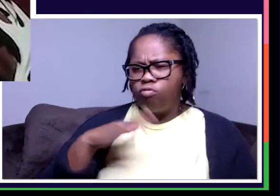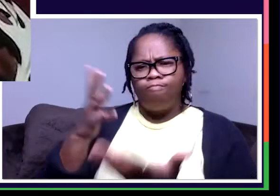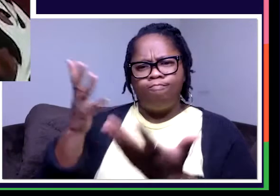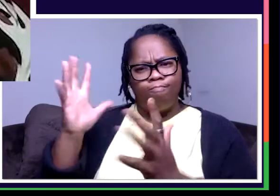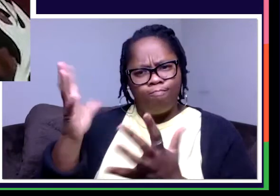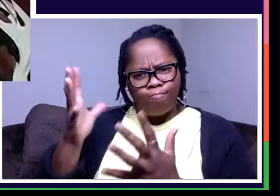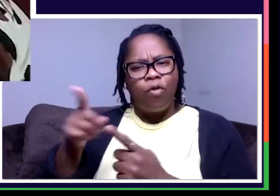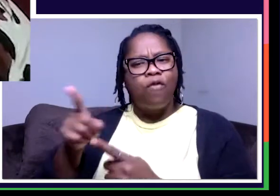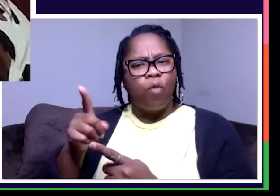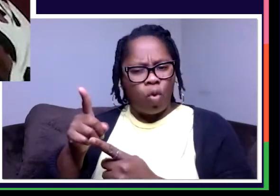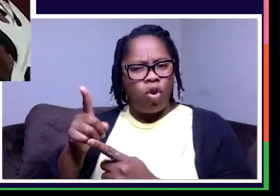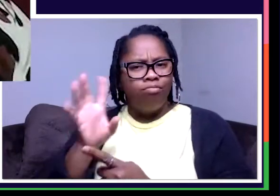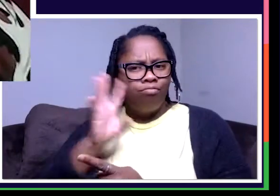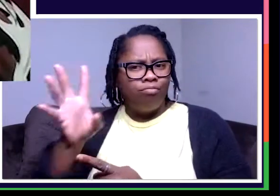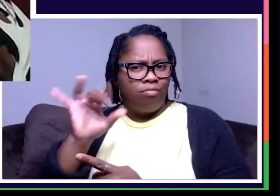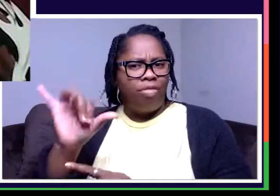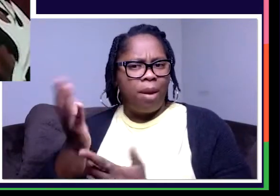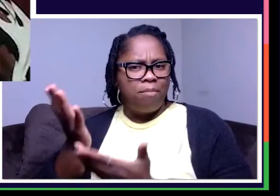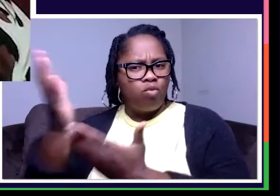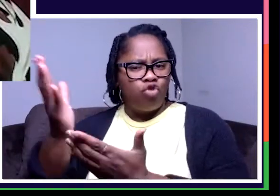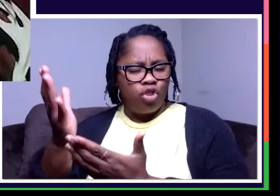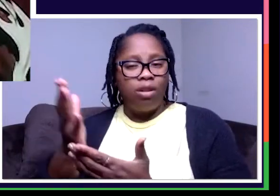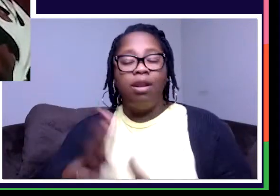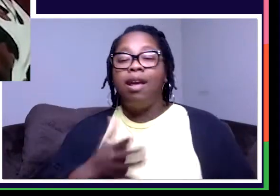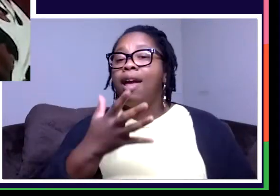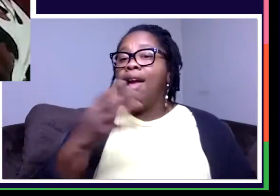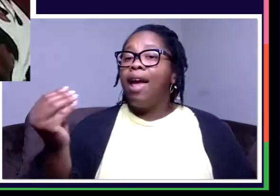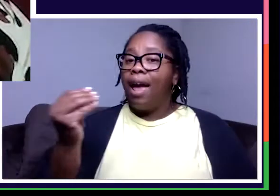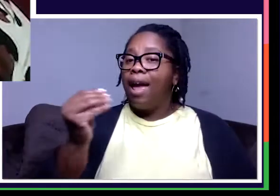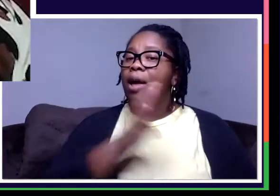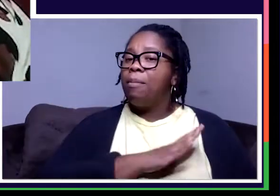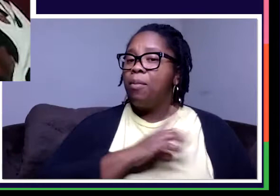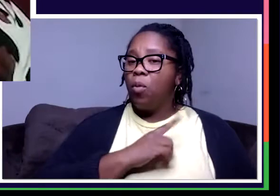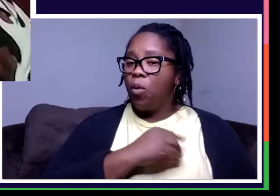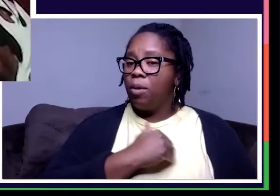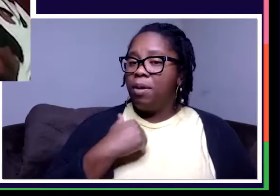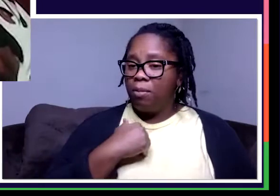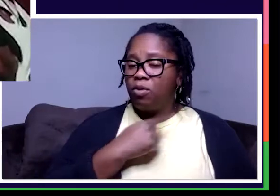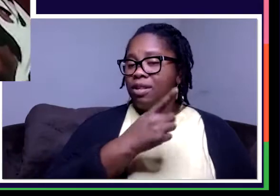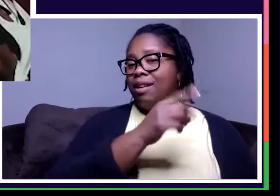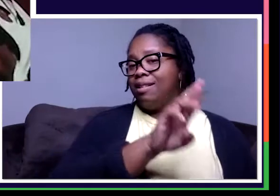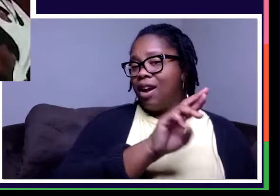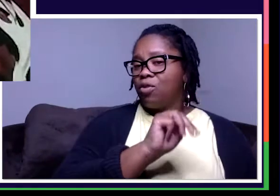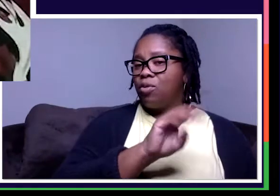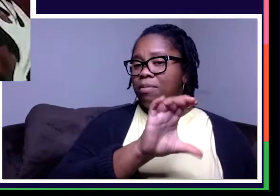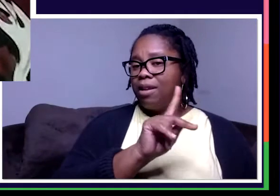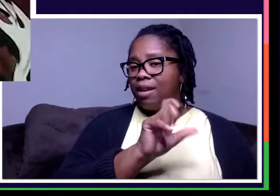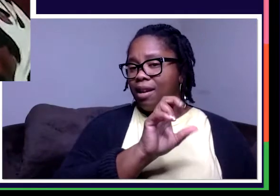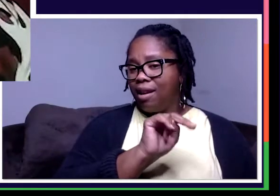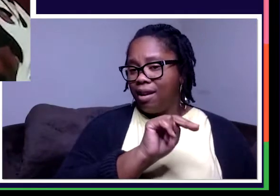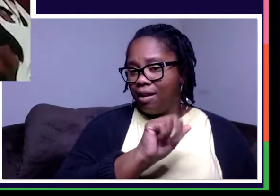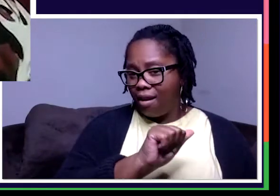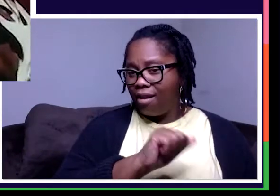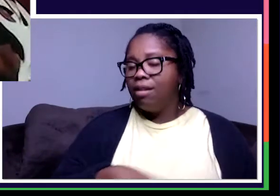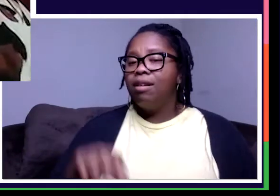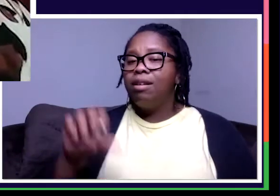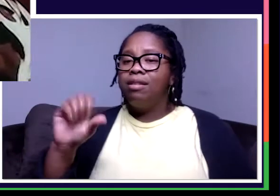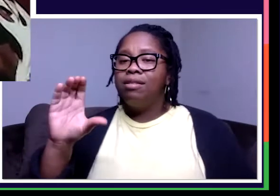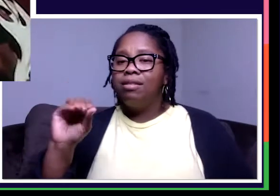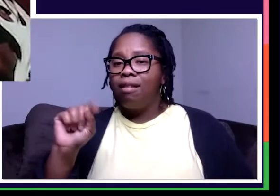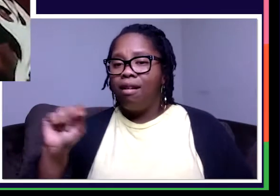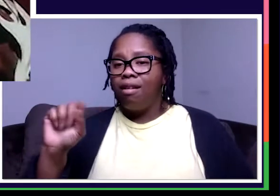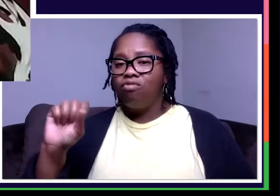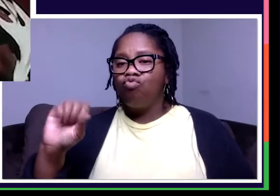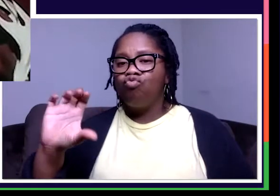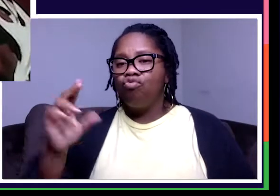the motion and to the co-sponsors, Dr. George McKenna and Scott Schmerelson. This is